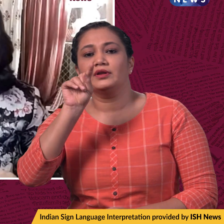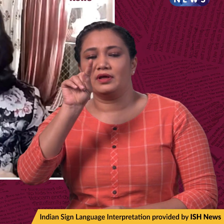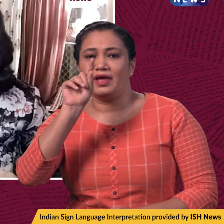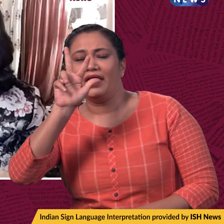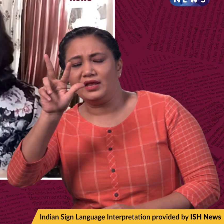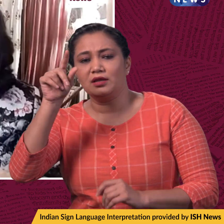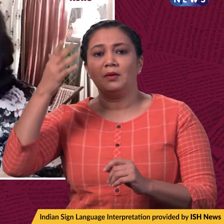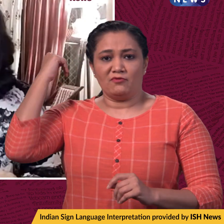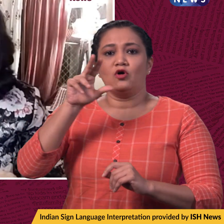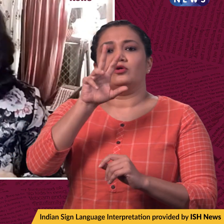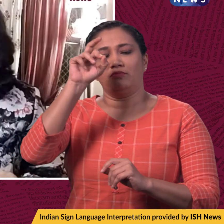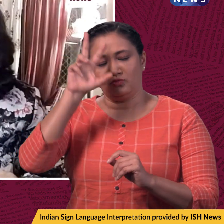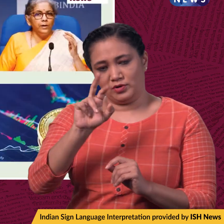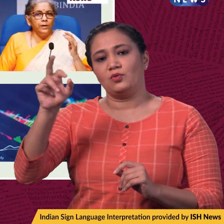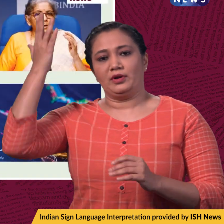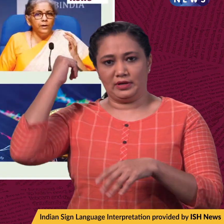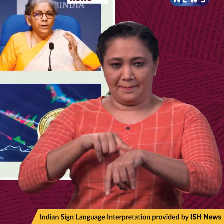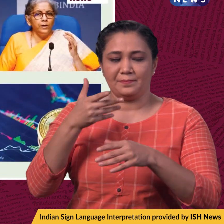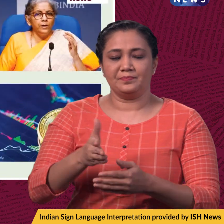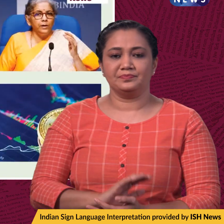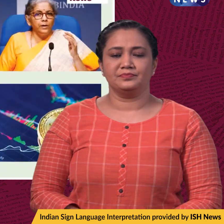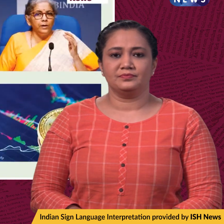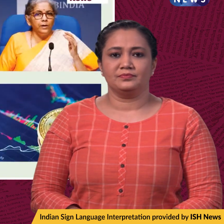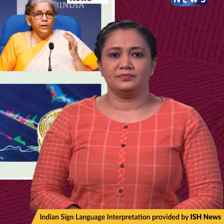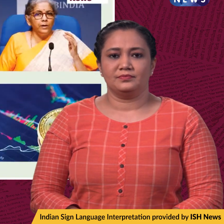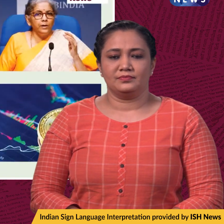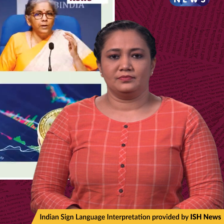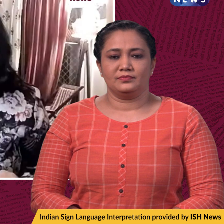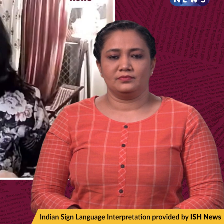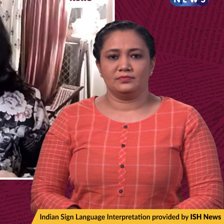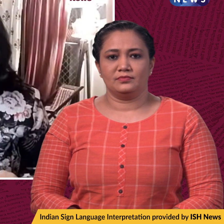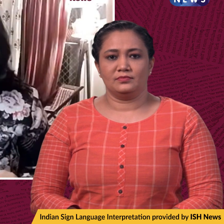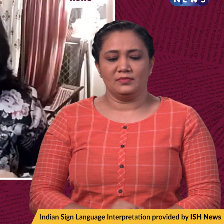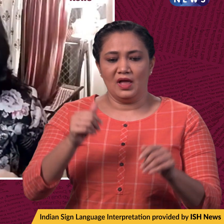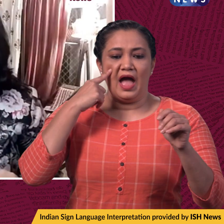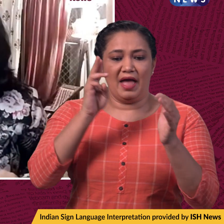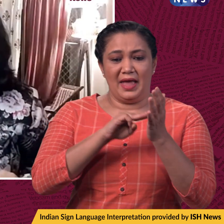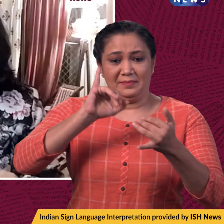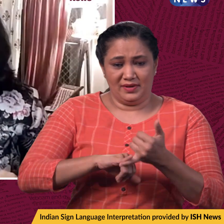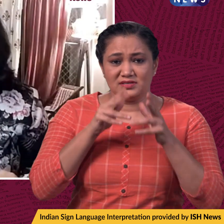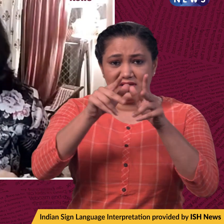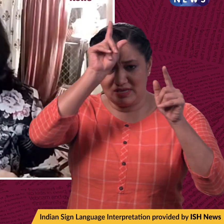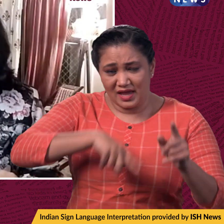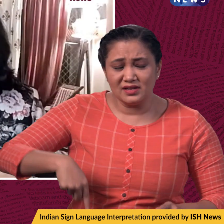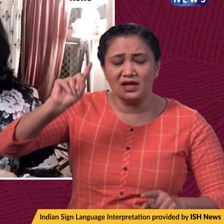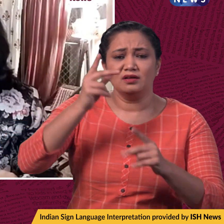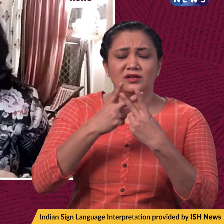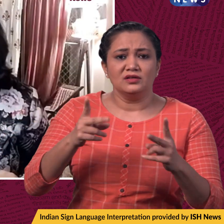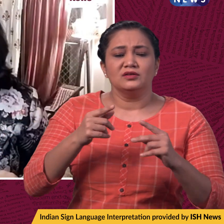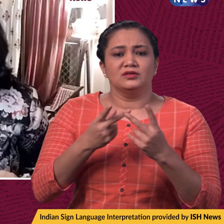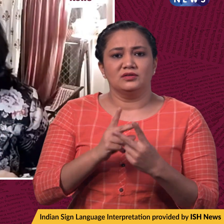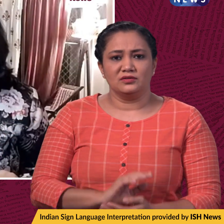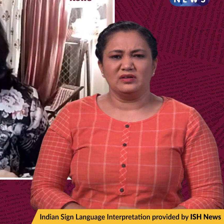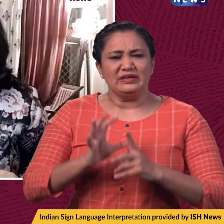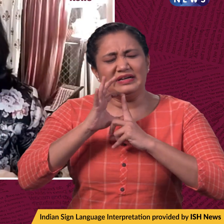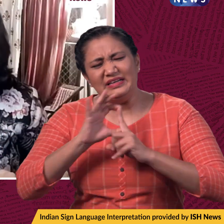69.8% for the year 2020. On to business news right now. According to a report by the IMF, India has prevented the